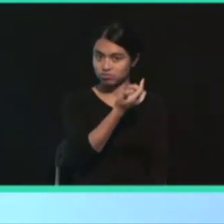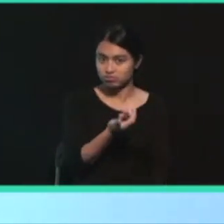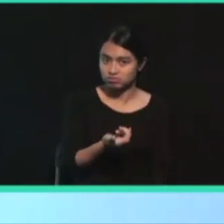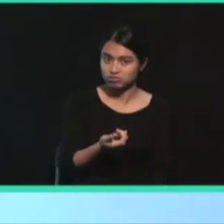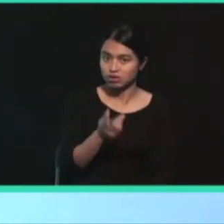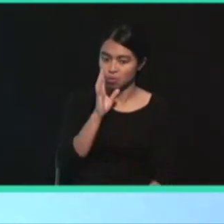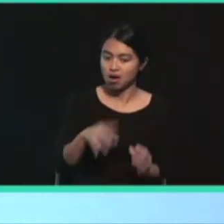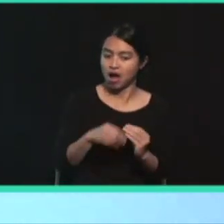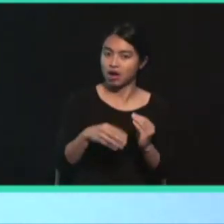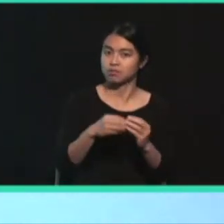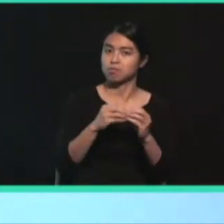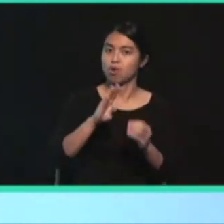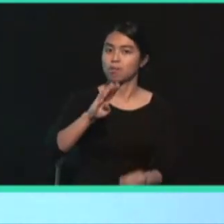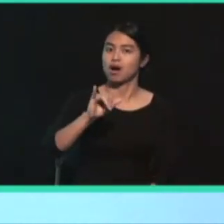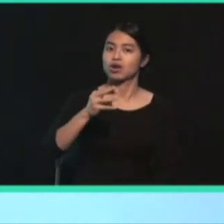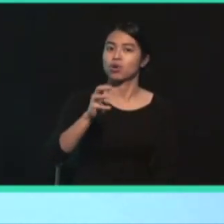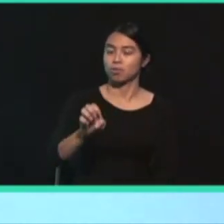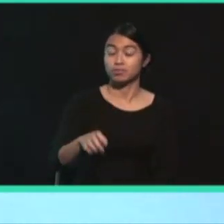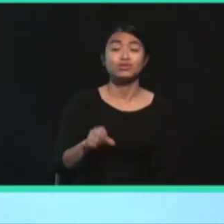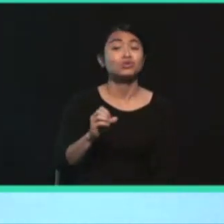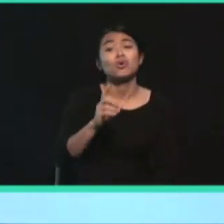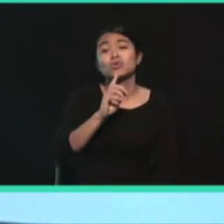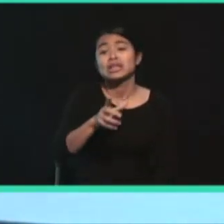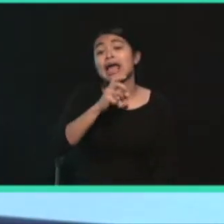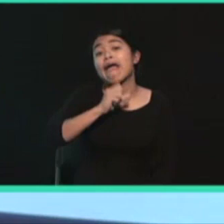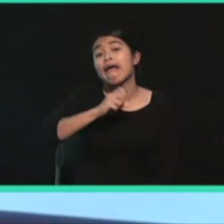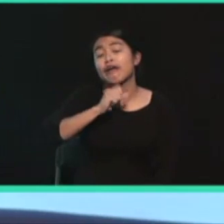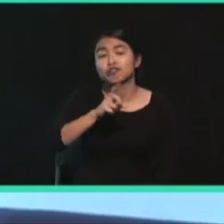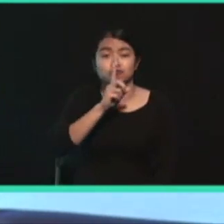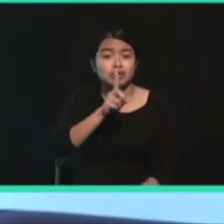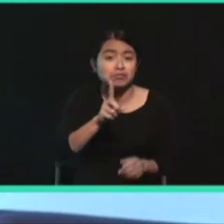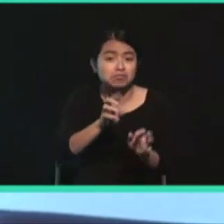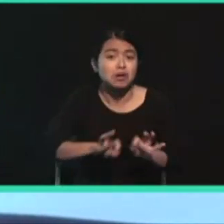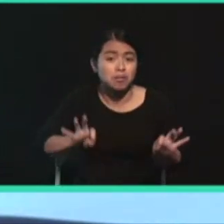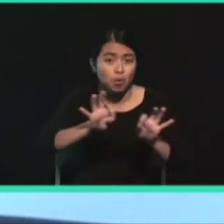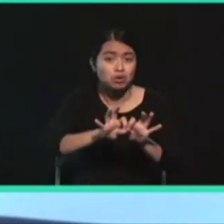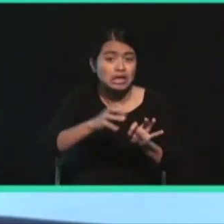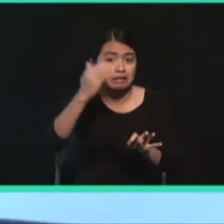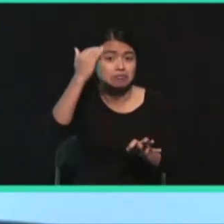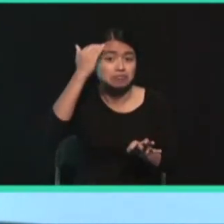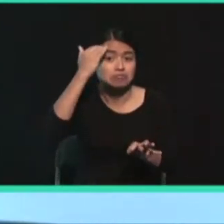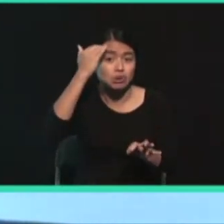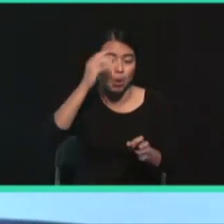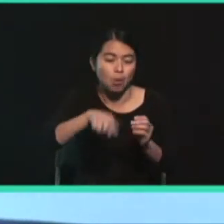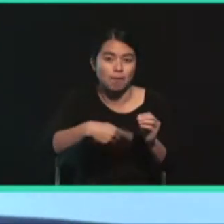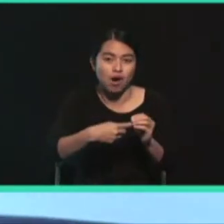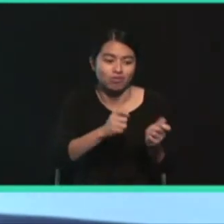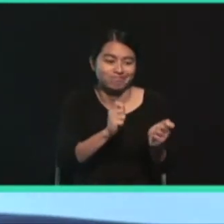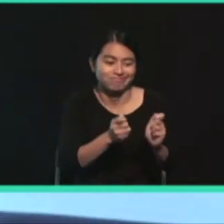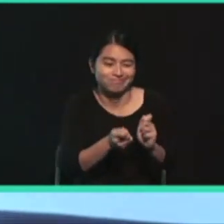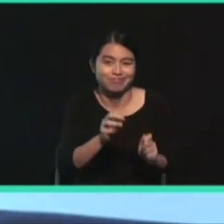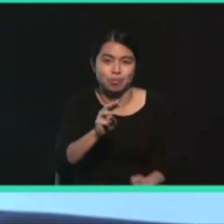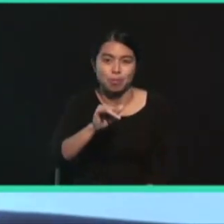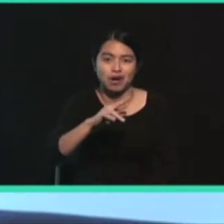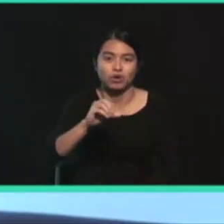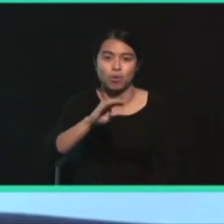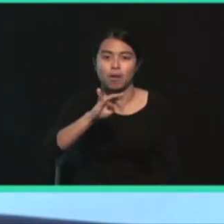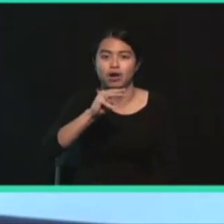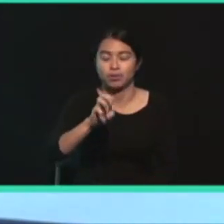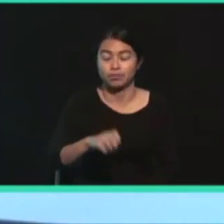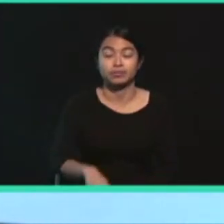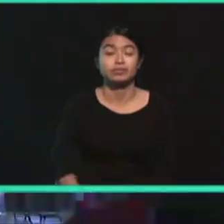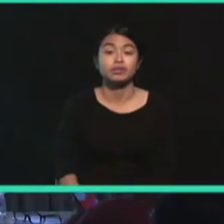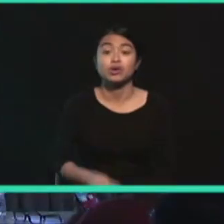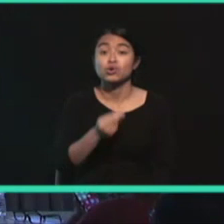of course, age is an important factor that influences our microbiome. Well, second of all, what about nutrition? And we know that nutrition is a